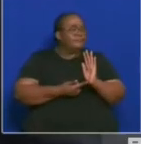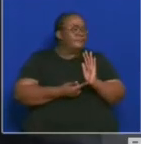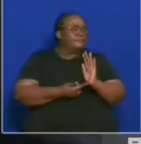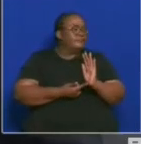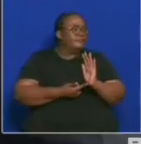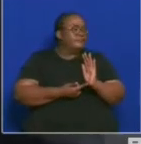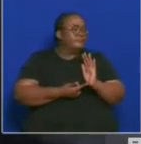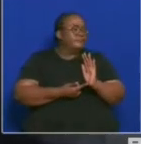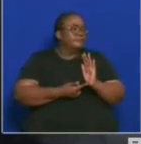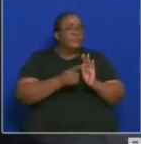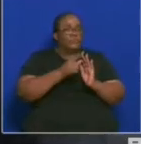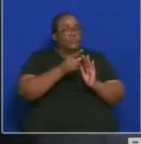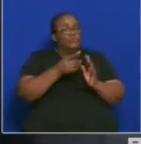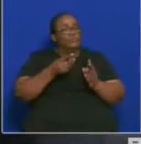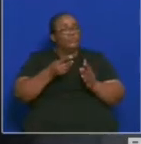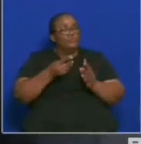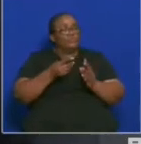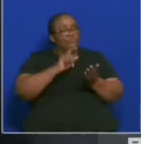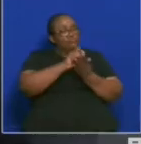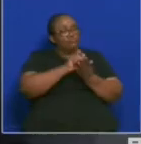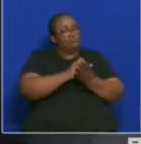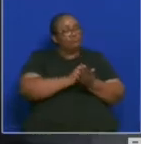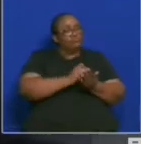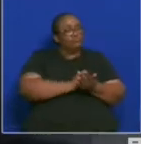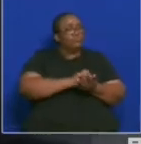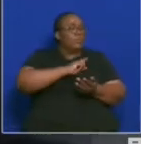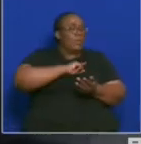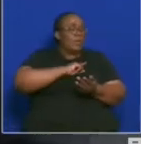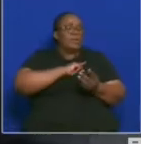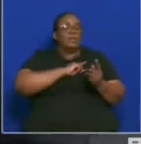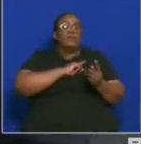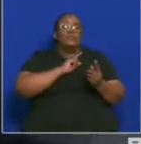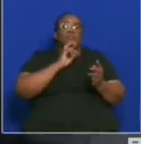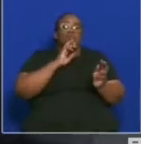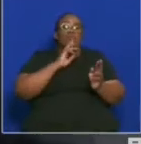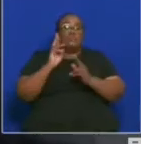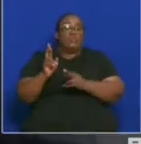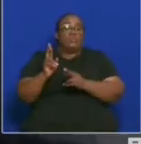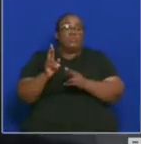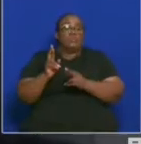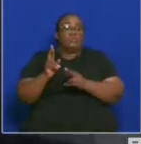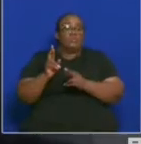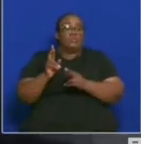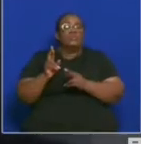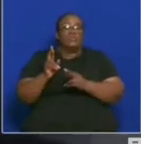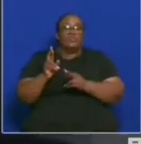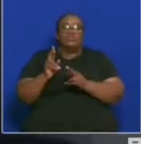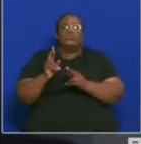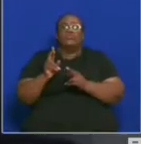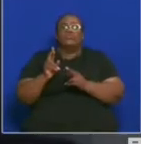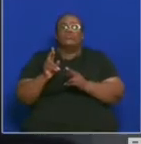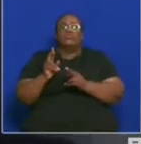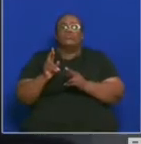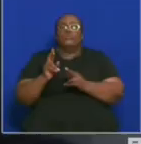you in response to a Regulation 10.6 notice from the